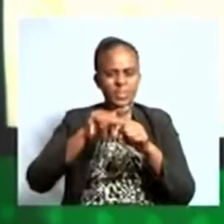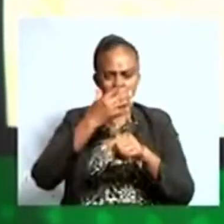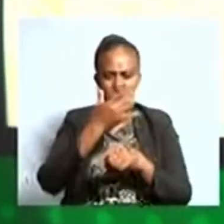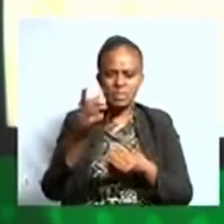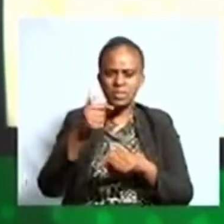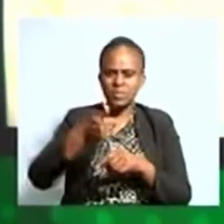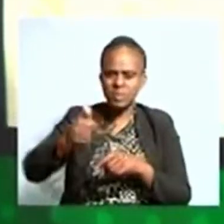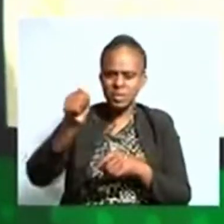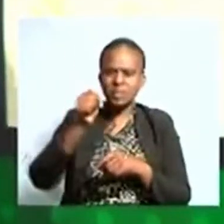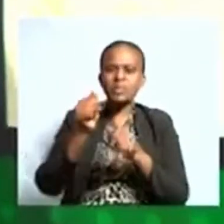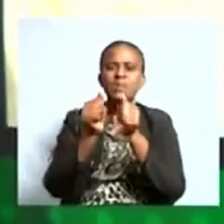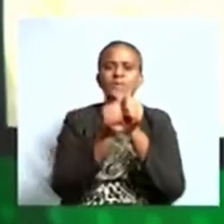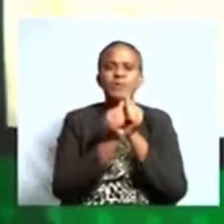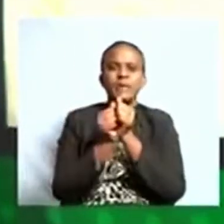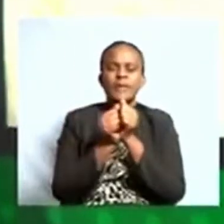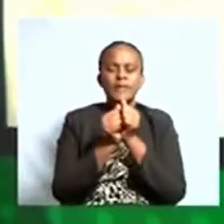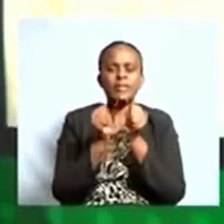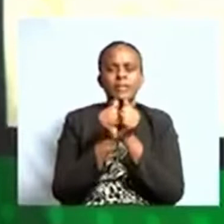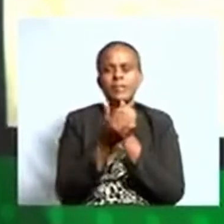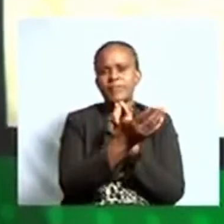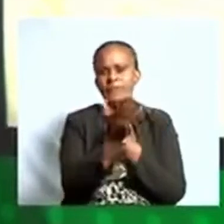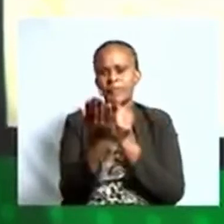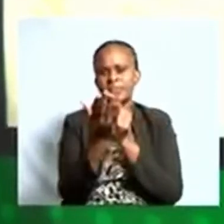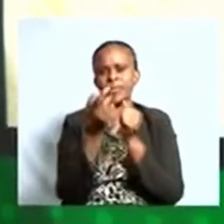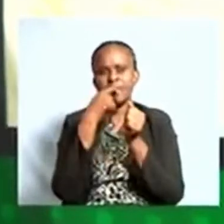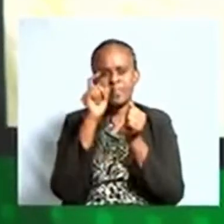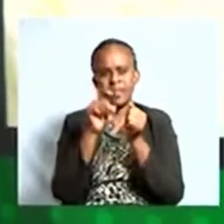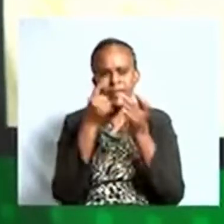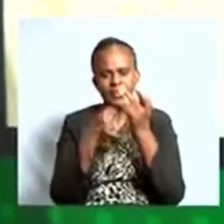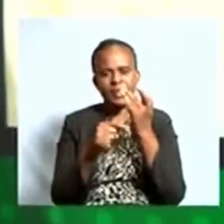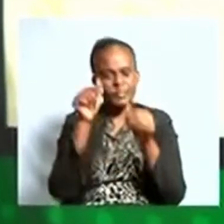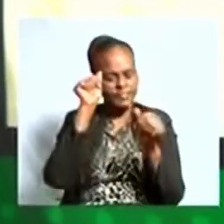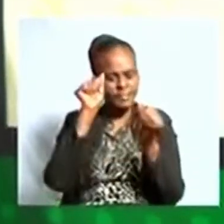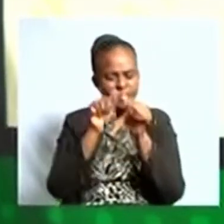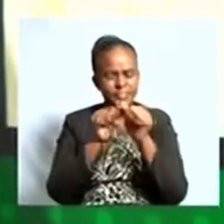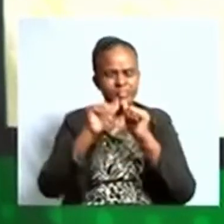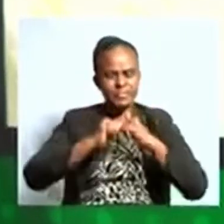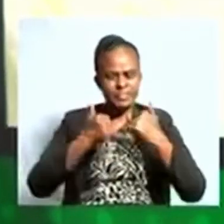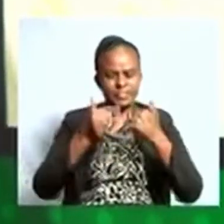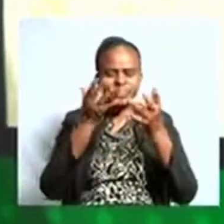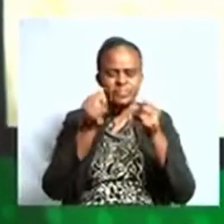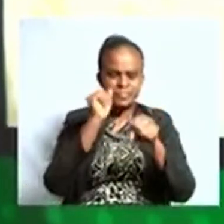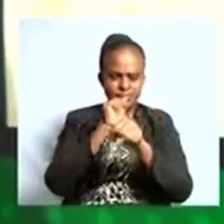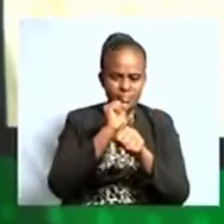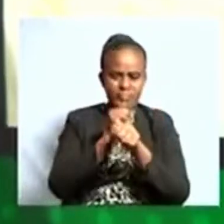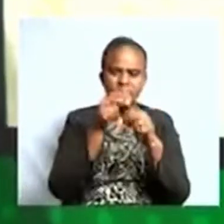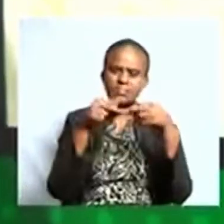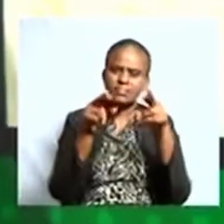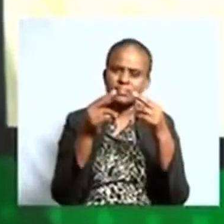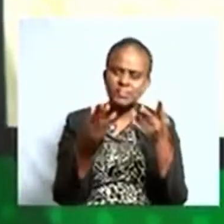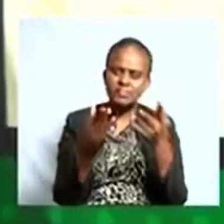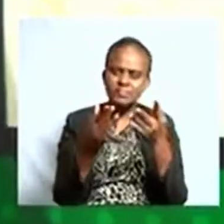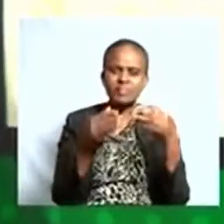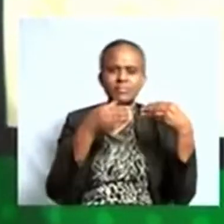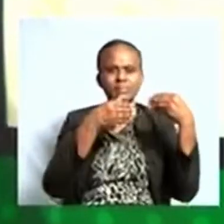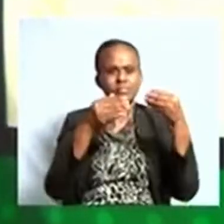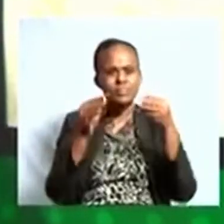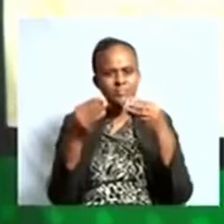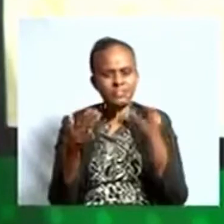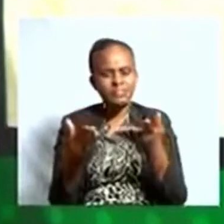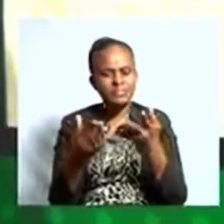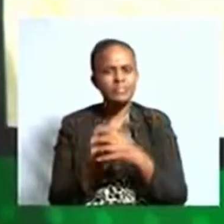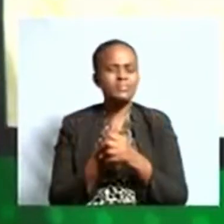that, together with them, we must agree that we want to work on the roads, we want to work on the markets, we want